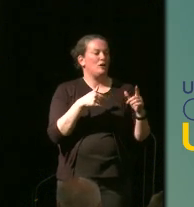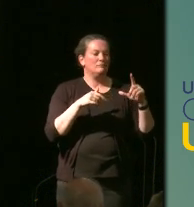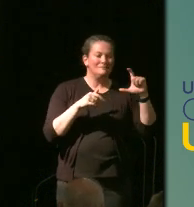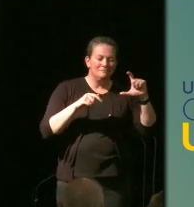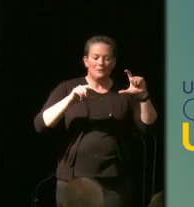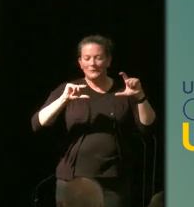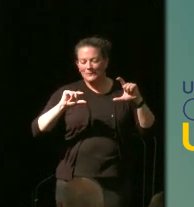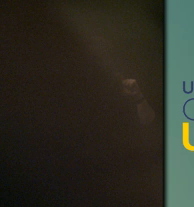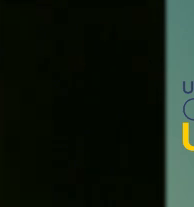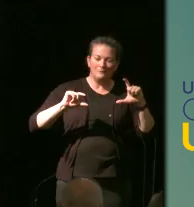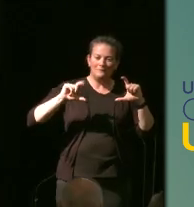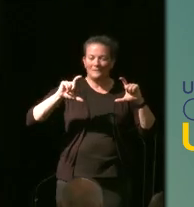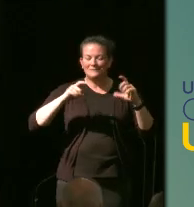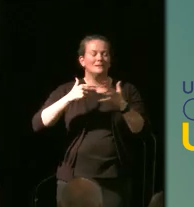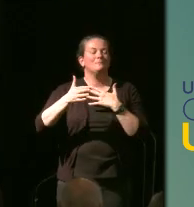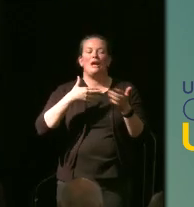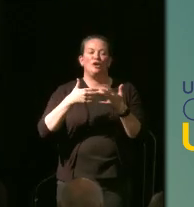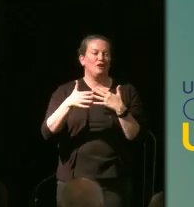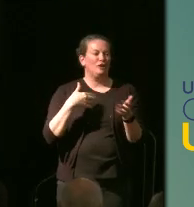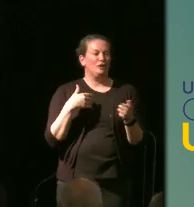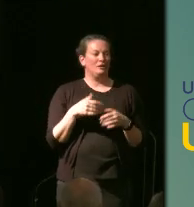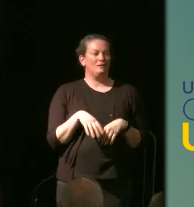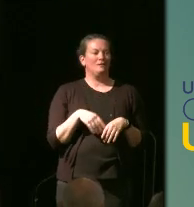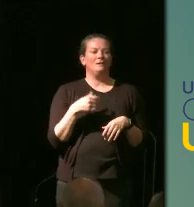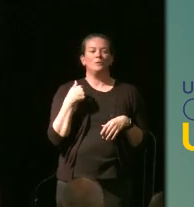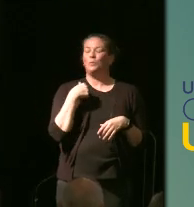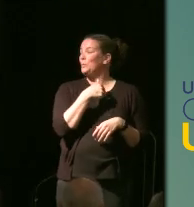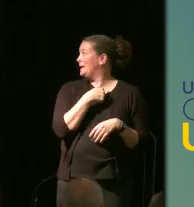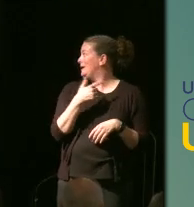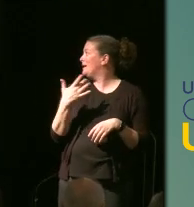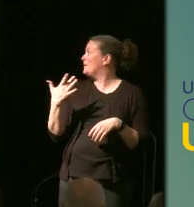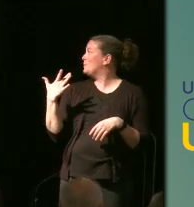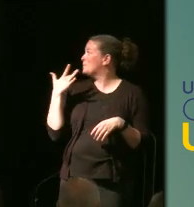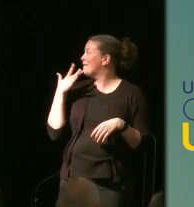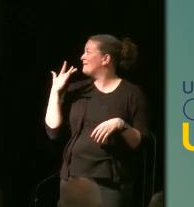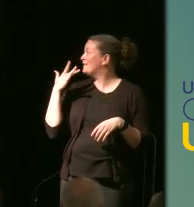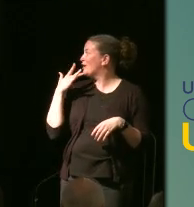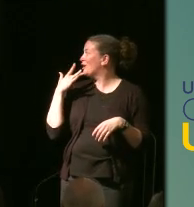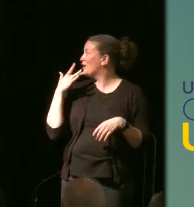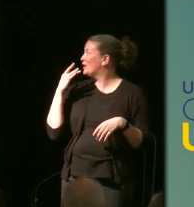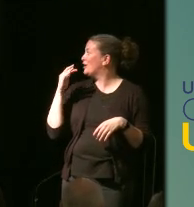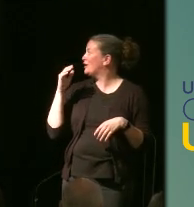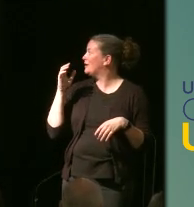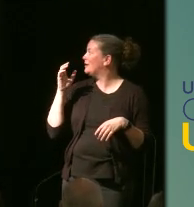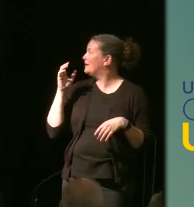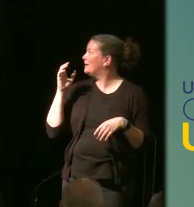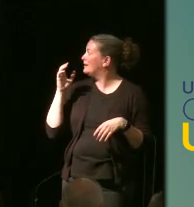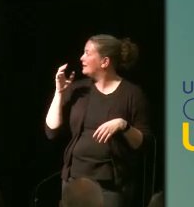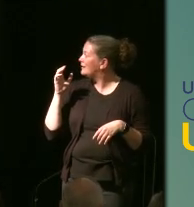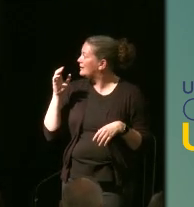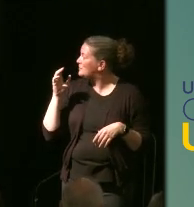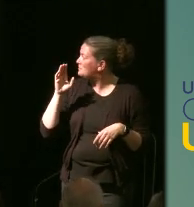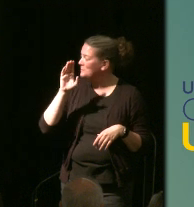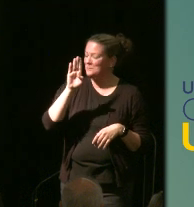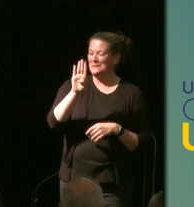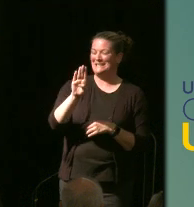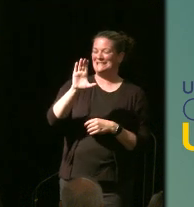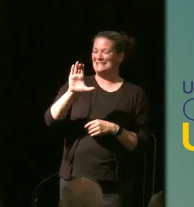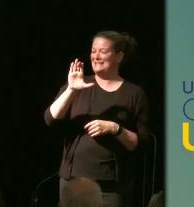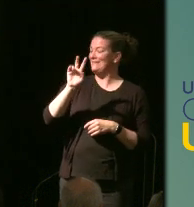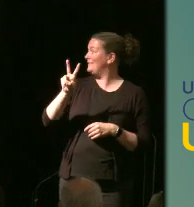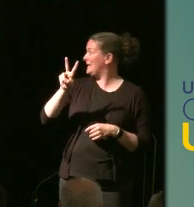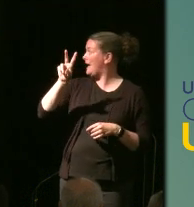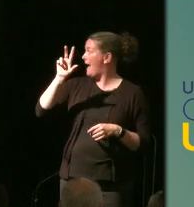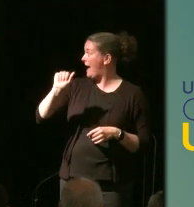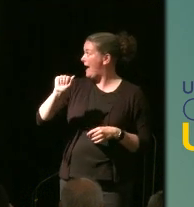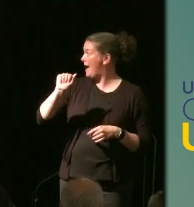a BCVA between 2080 and 2800 in the study eye, and of course, to not have that interocular